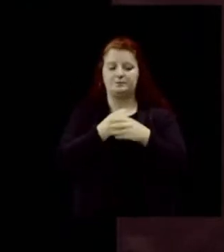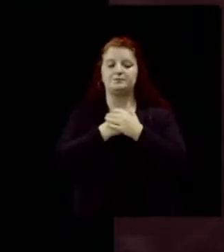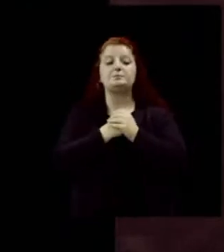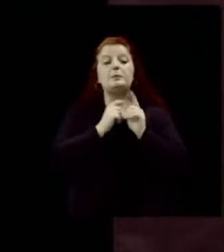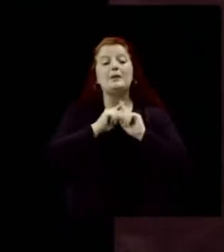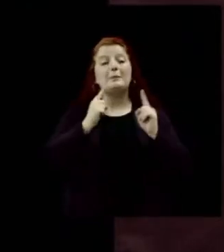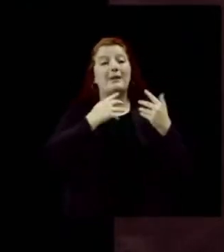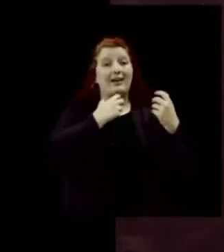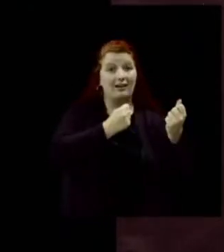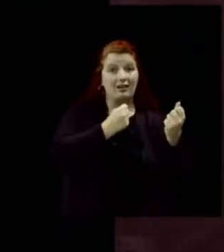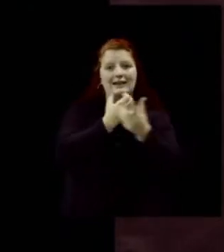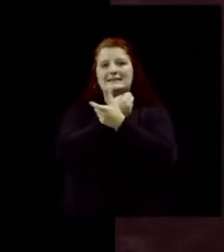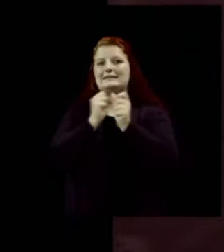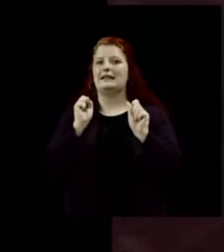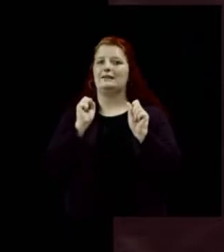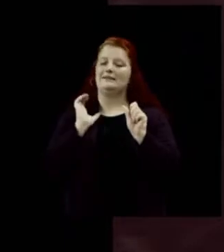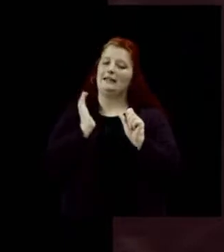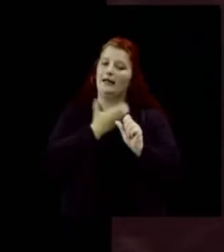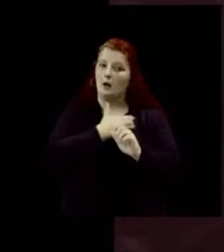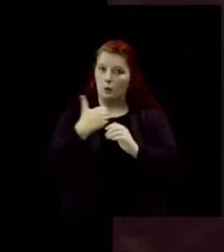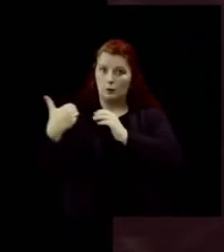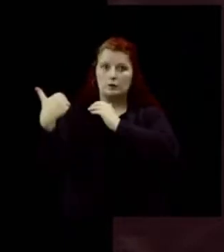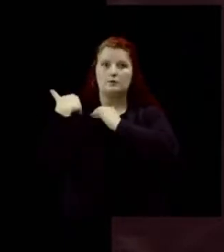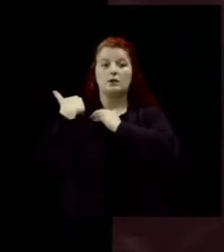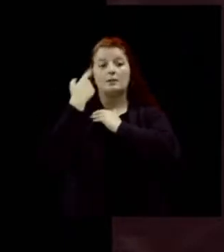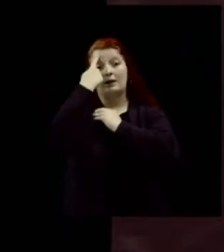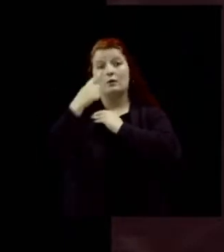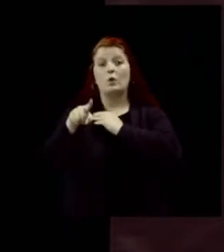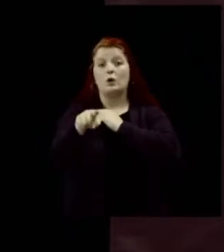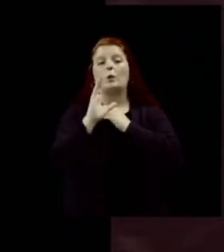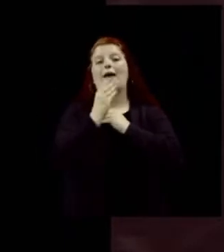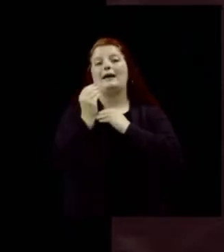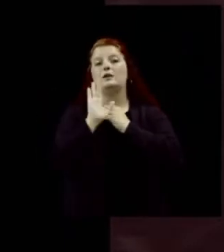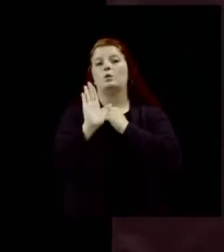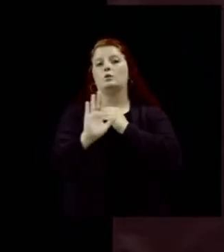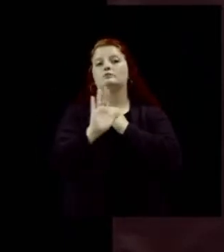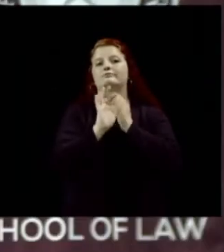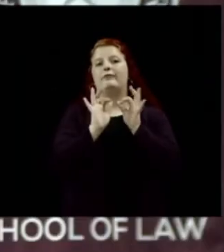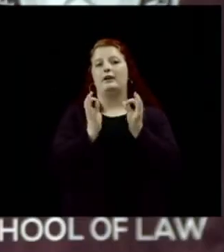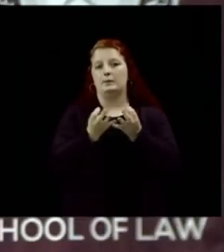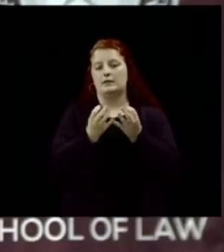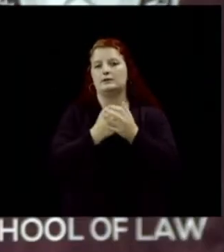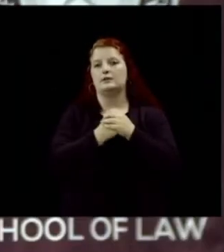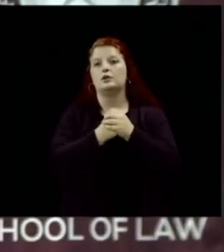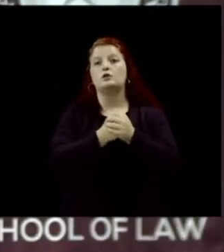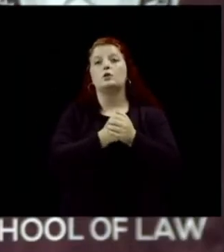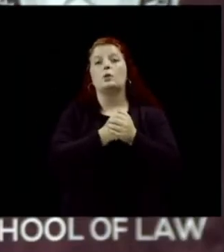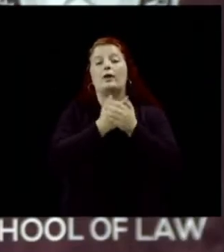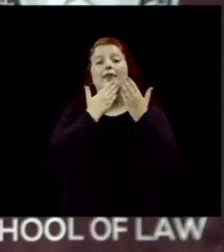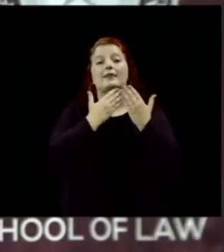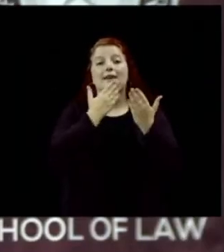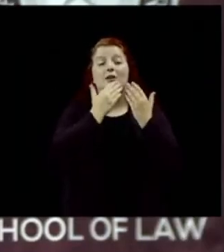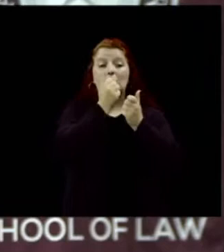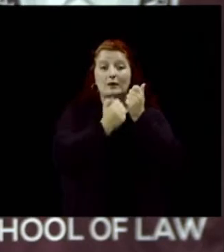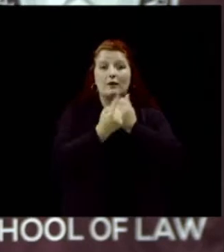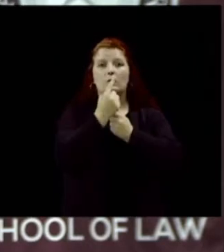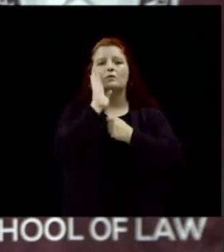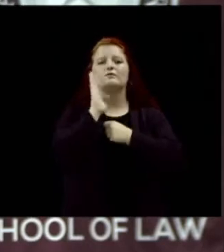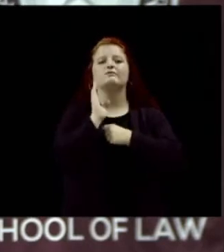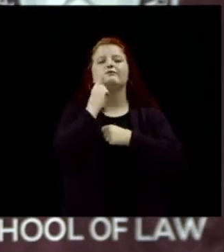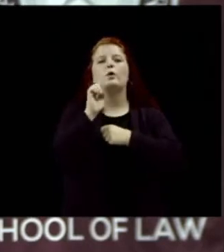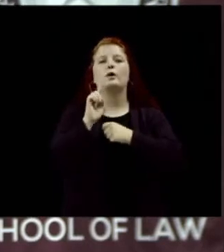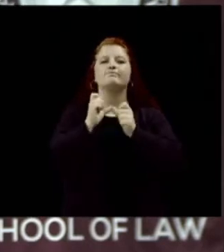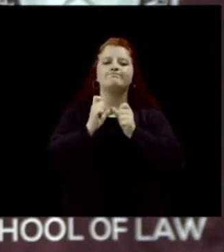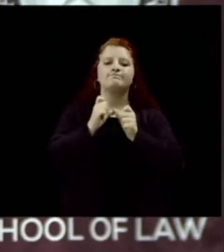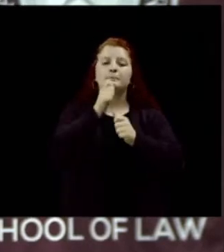and safety is our responsibility to you and your families. Thanks to everyone for your patience and